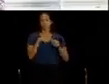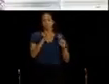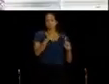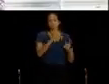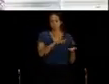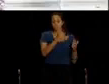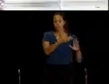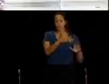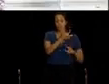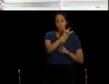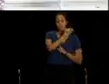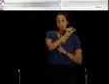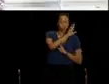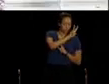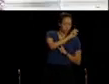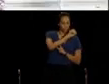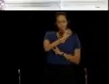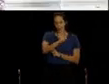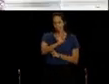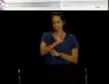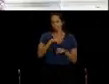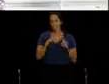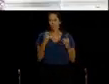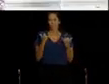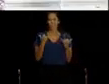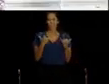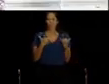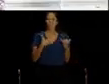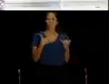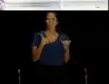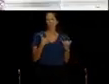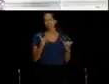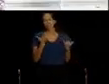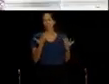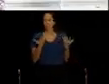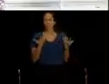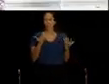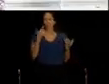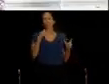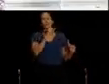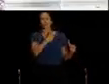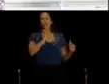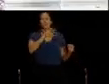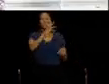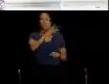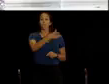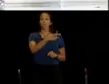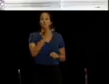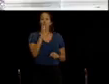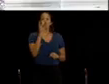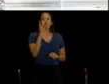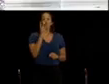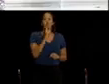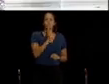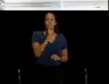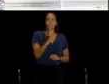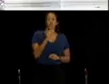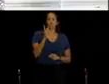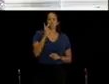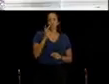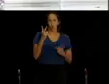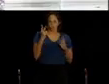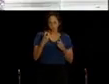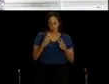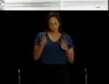But in many ways it feels like it just happened. She really saw me in a way that I